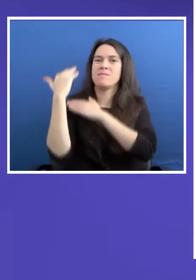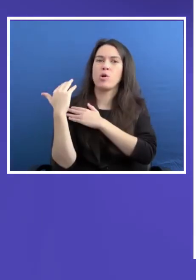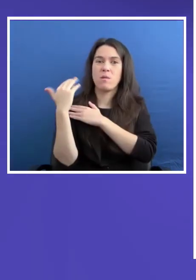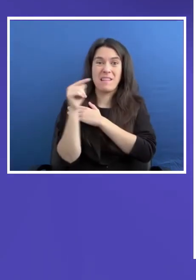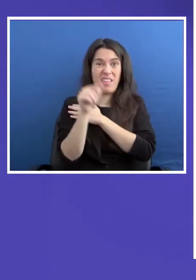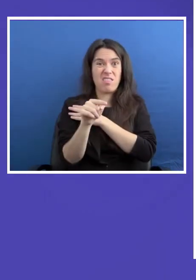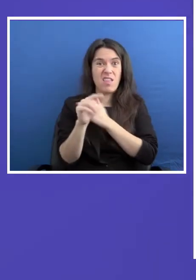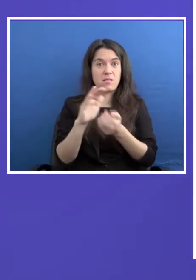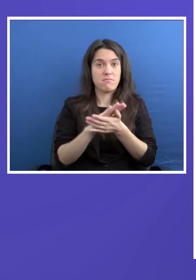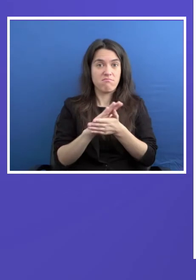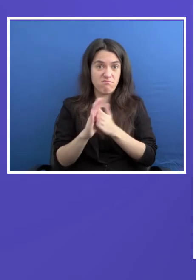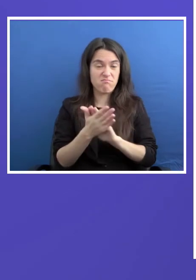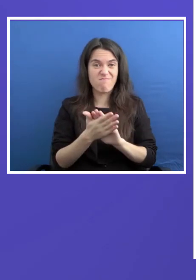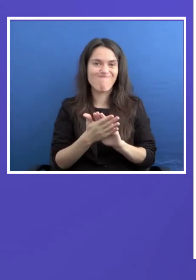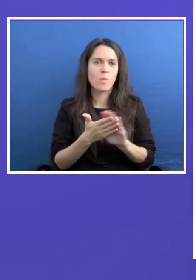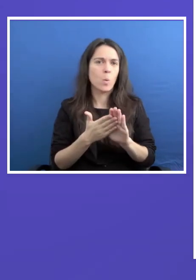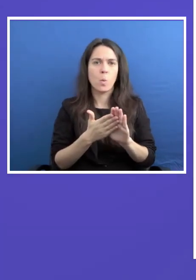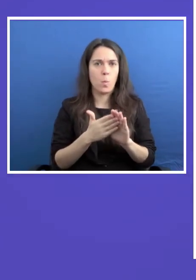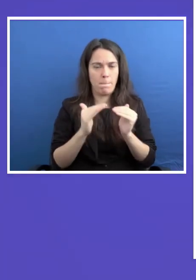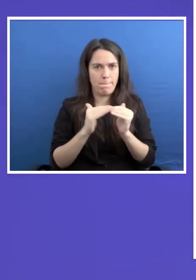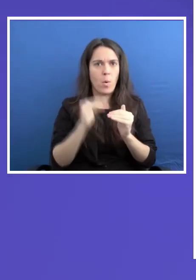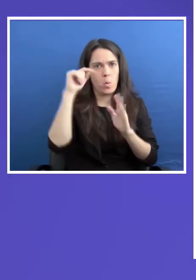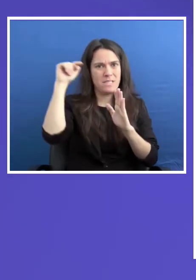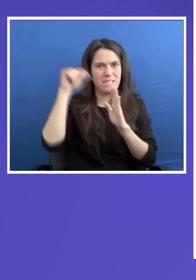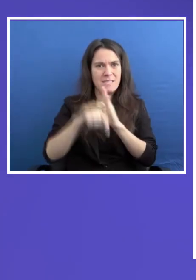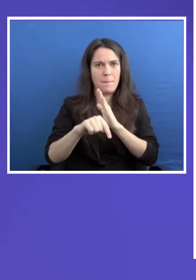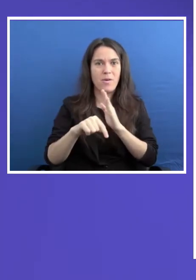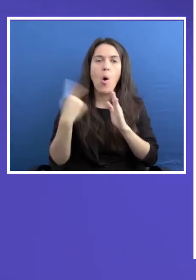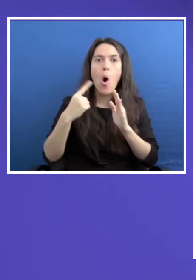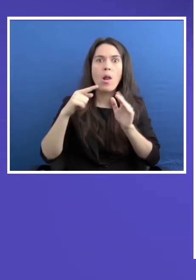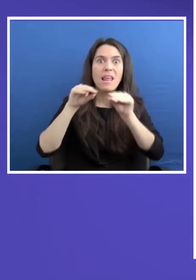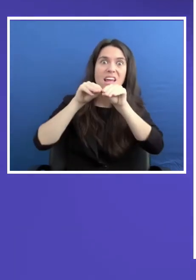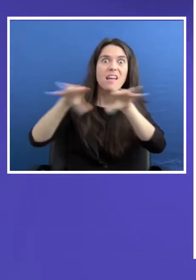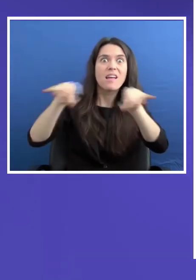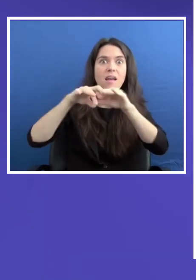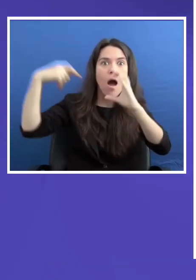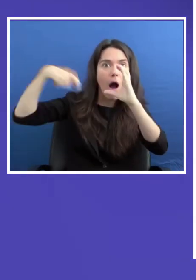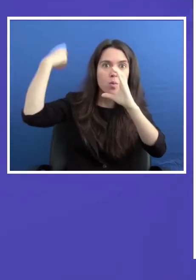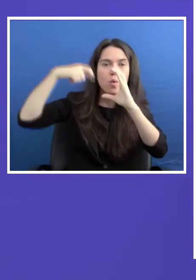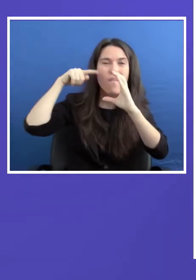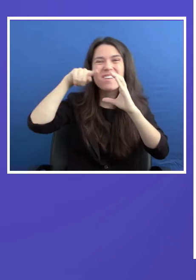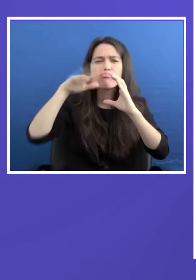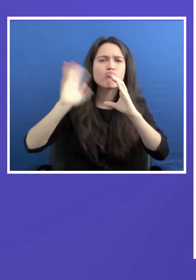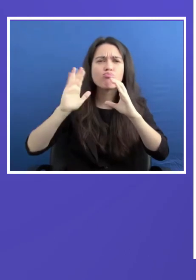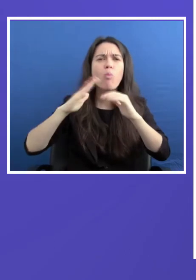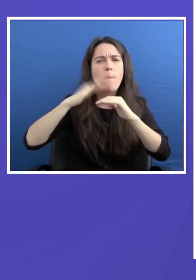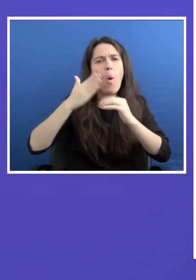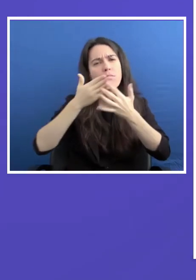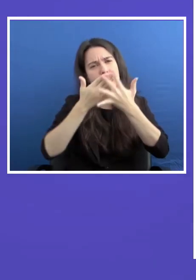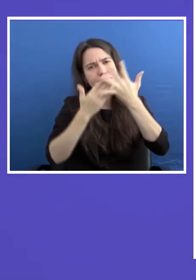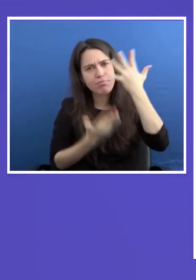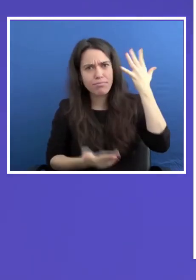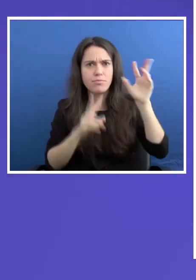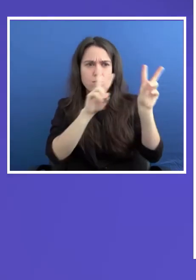the stereotypes in the audiovisual. It is a constant and ongoing responsibility for all